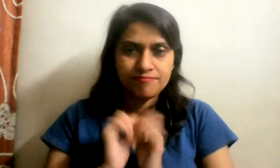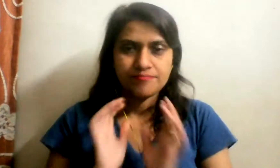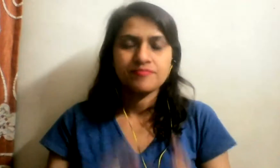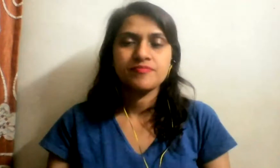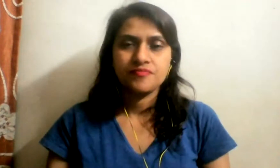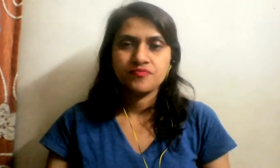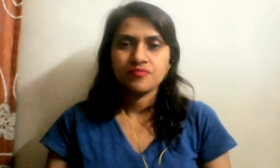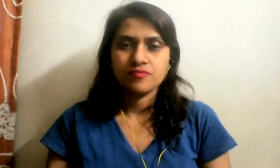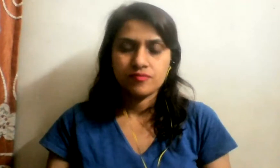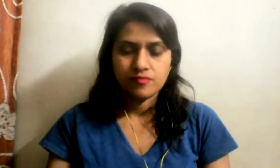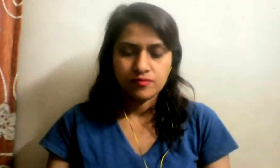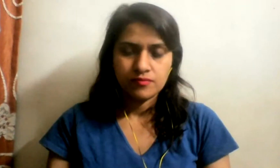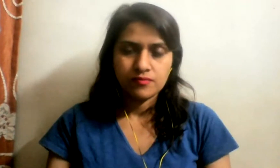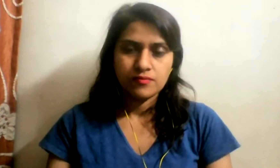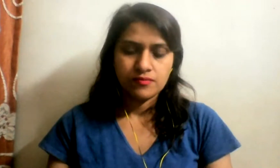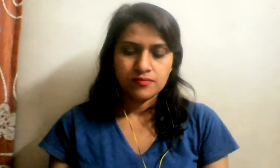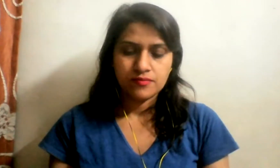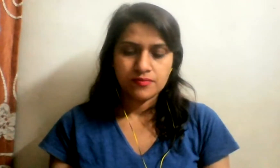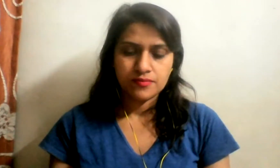get them evolved by